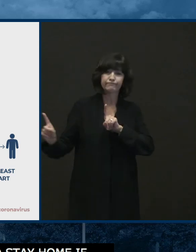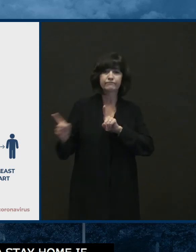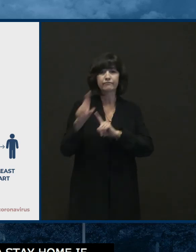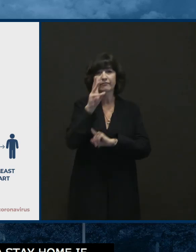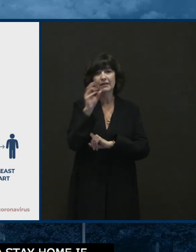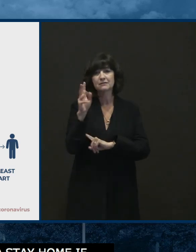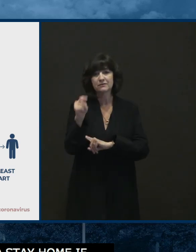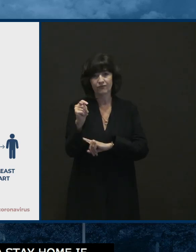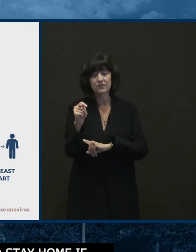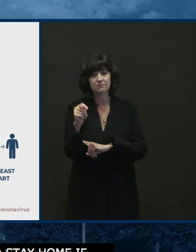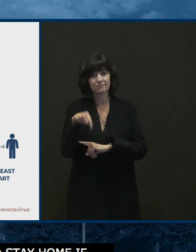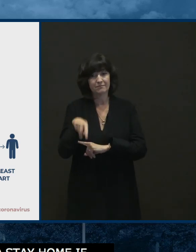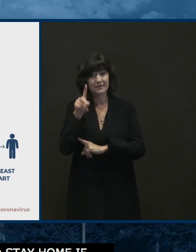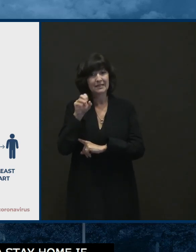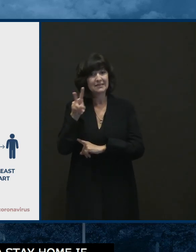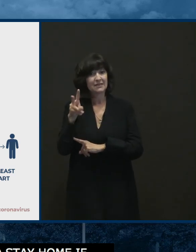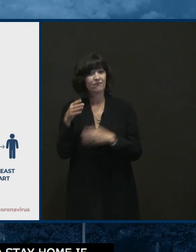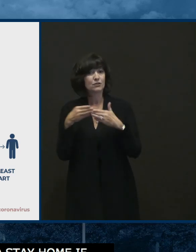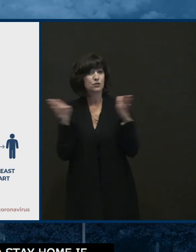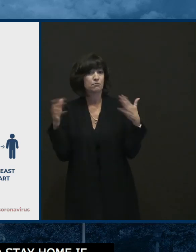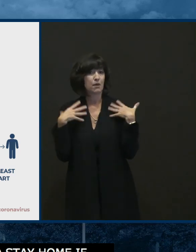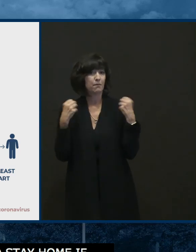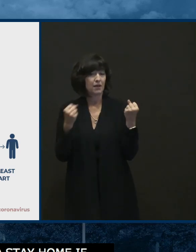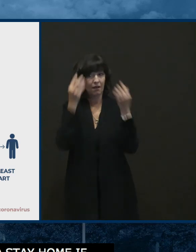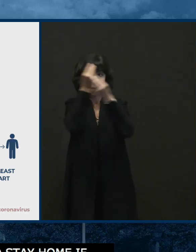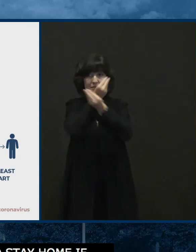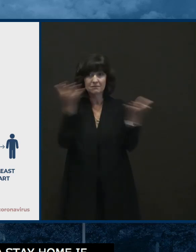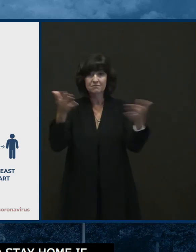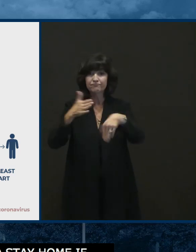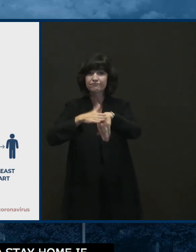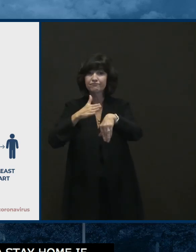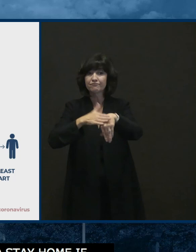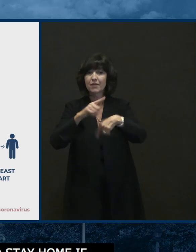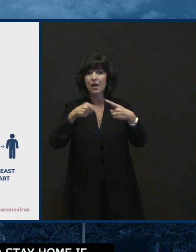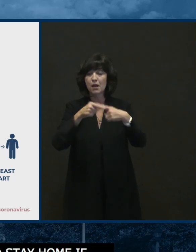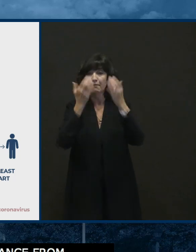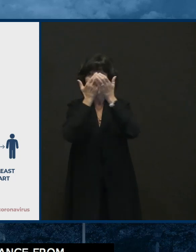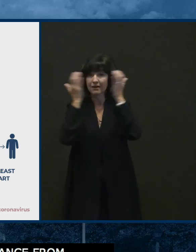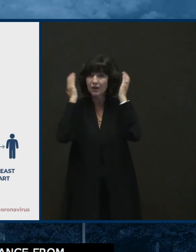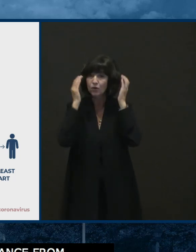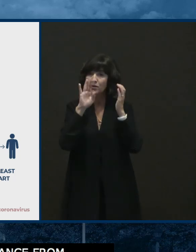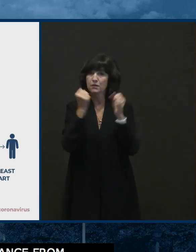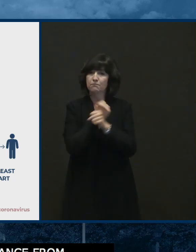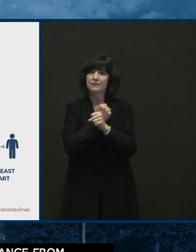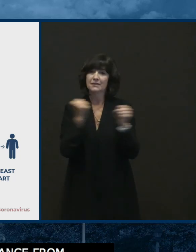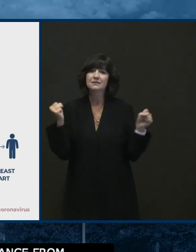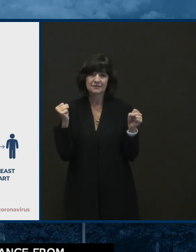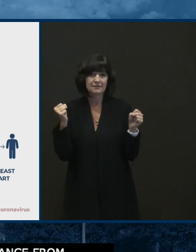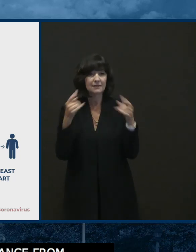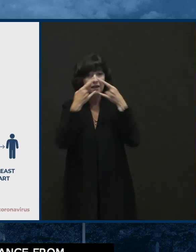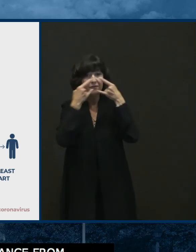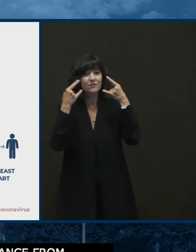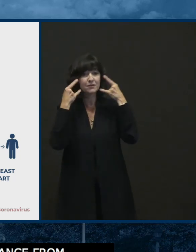Health has put out Halloween guidelines. Everybody be safe and wear that mask on Halloween.